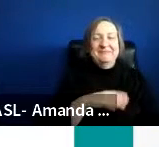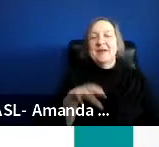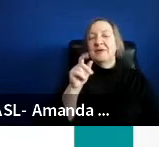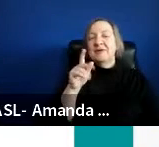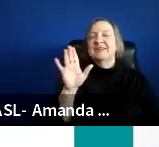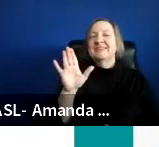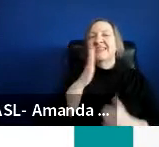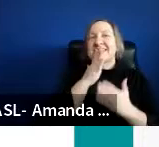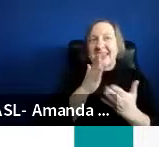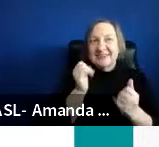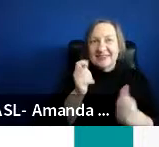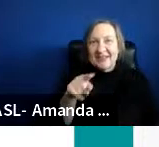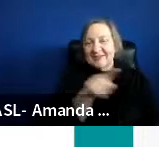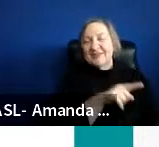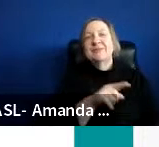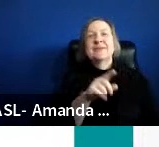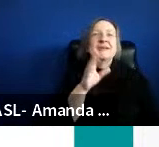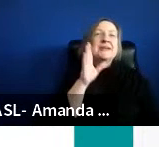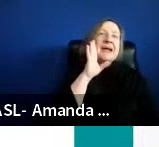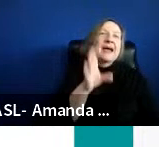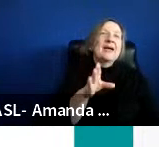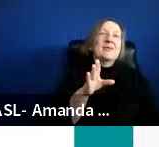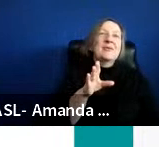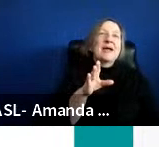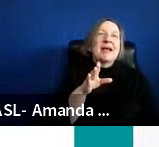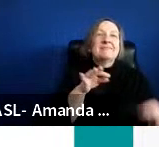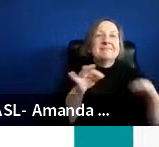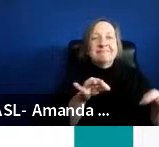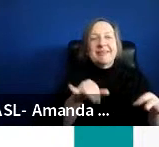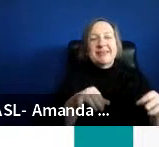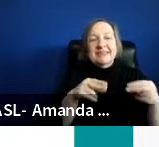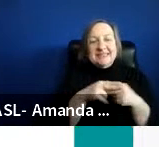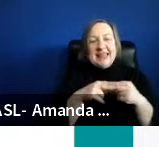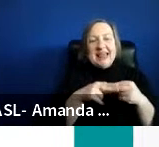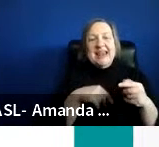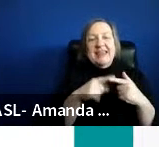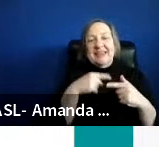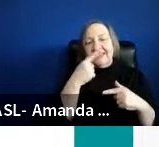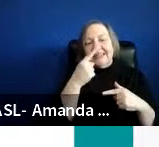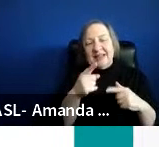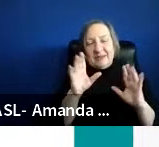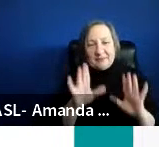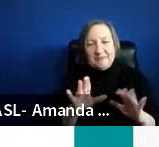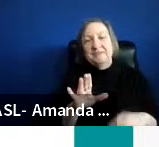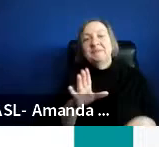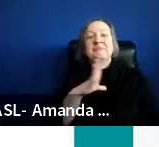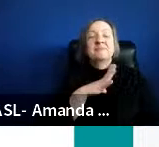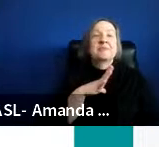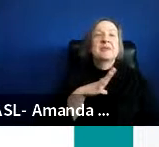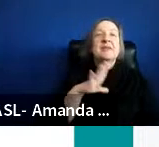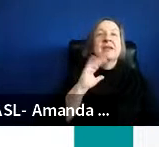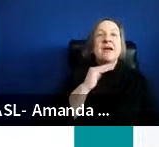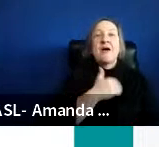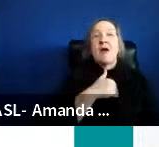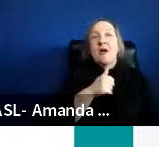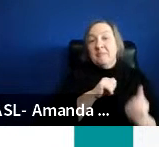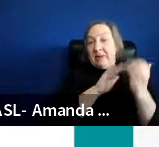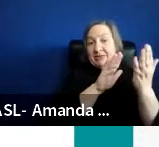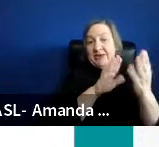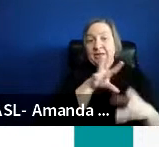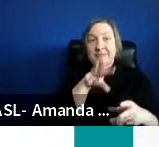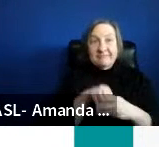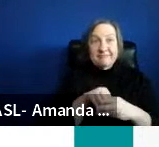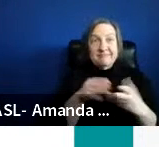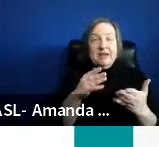Thank you all. Okay, so I'll just get through this slide and I'll tell you when to go. Okay, so our methodology